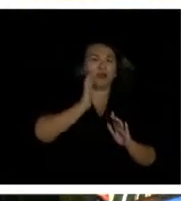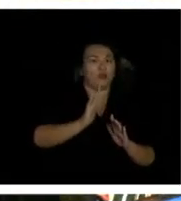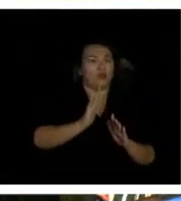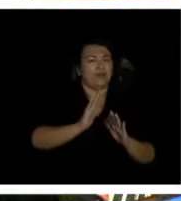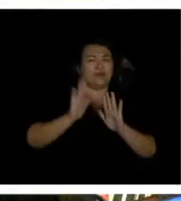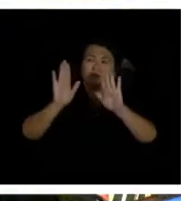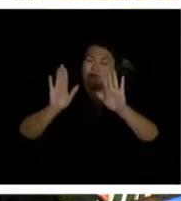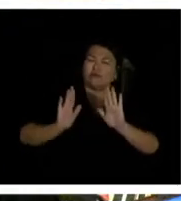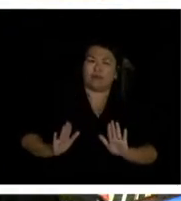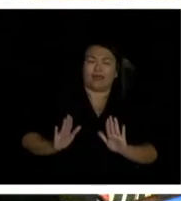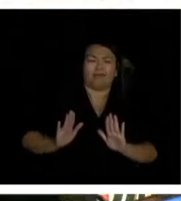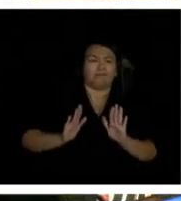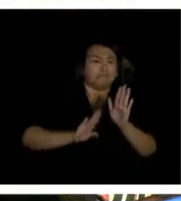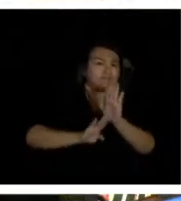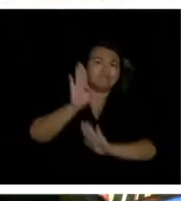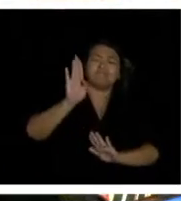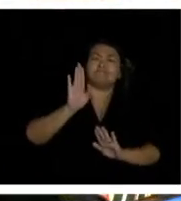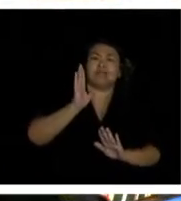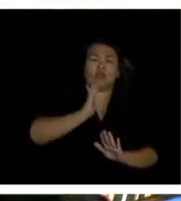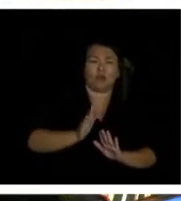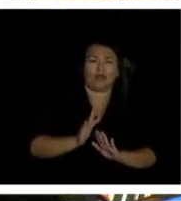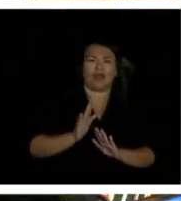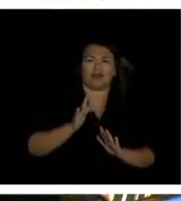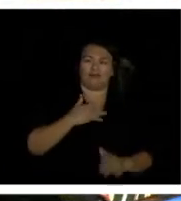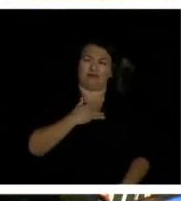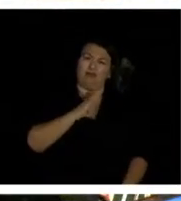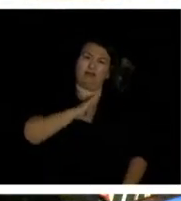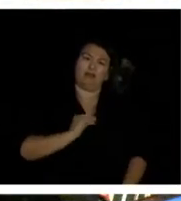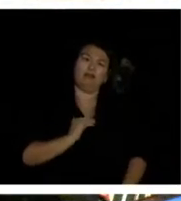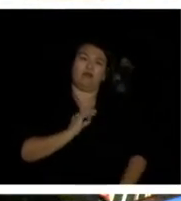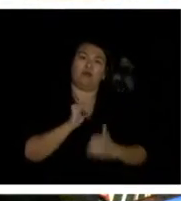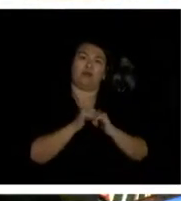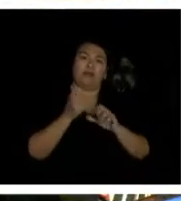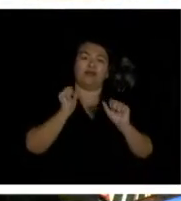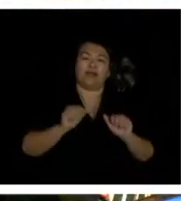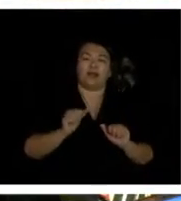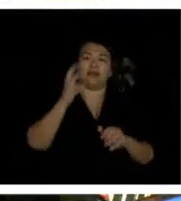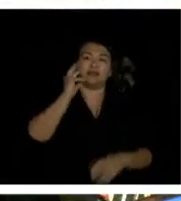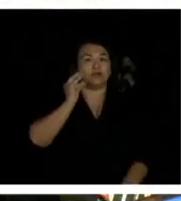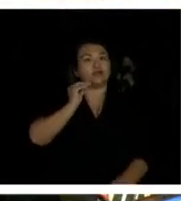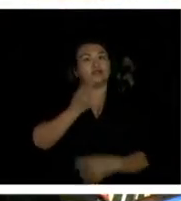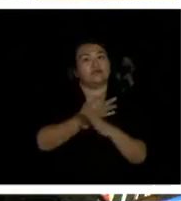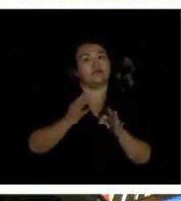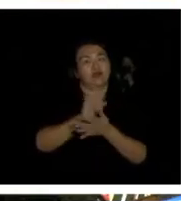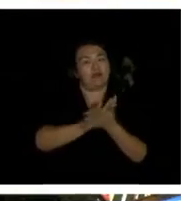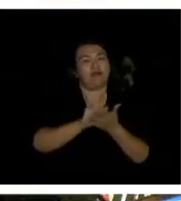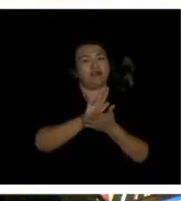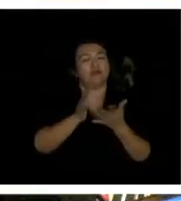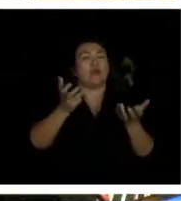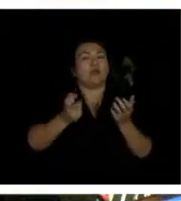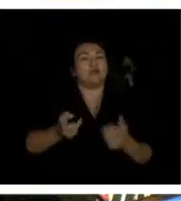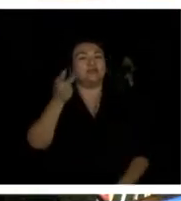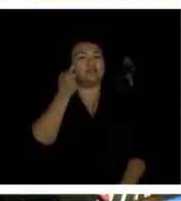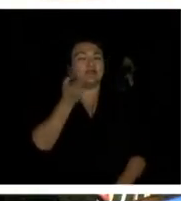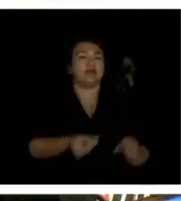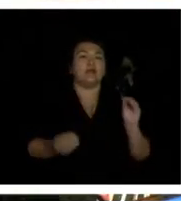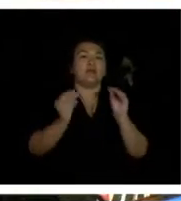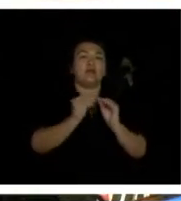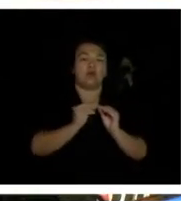gains. Mm-hmm. And here they are experiencing discouragement when they could be experiencing free college. Right. So I'd like to see more of